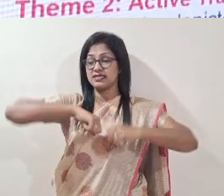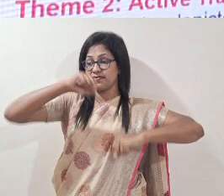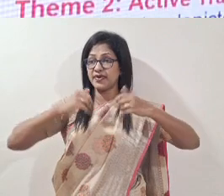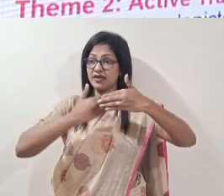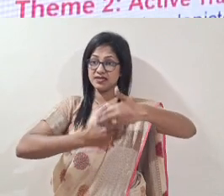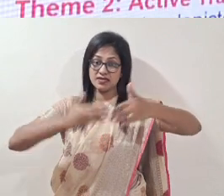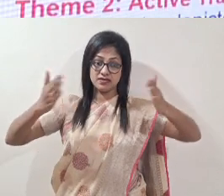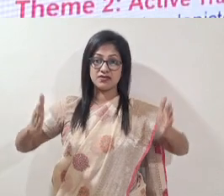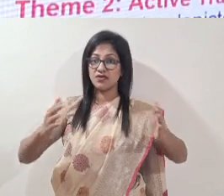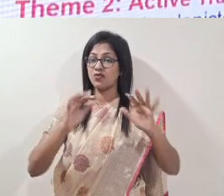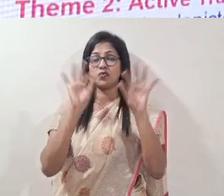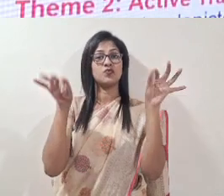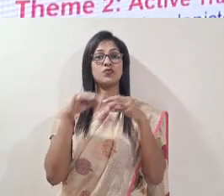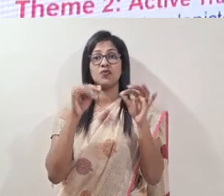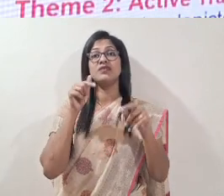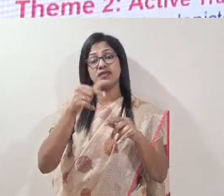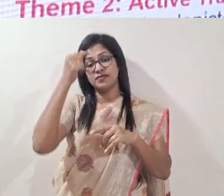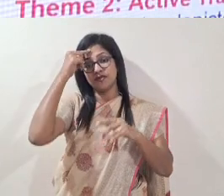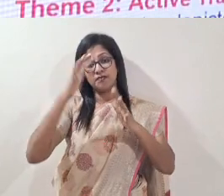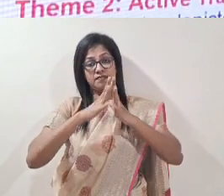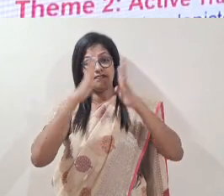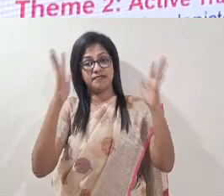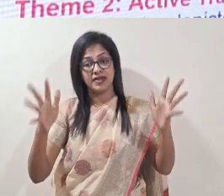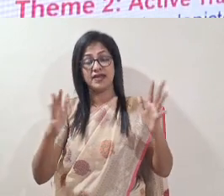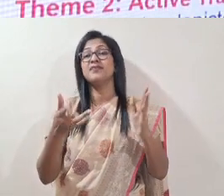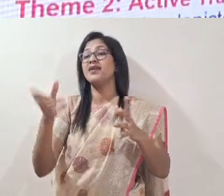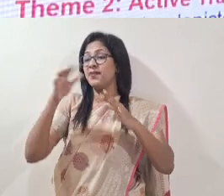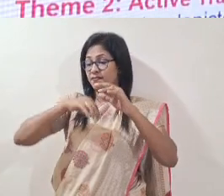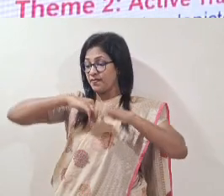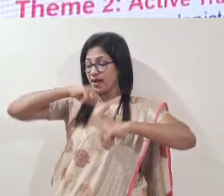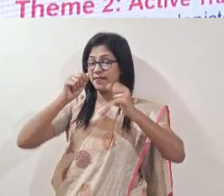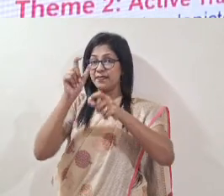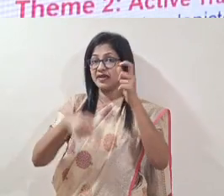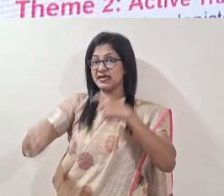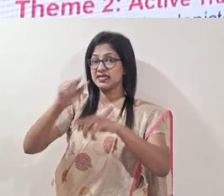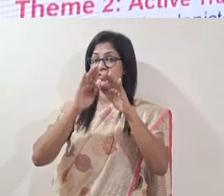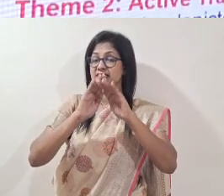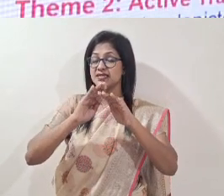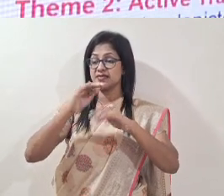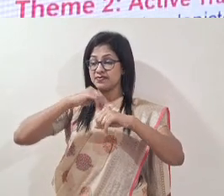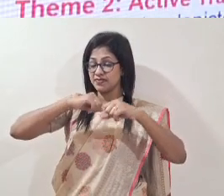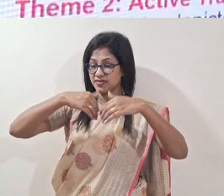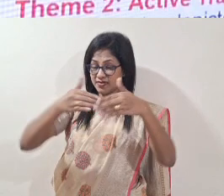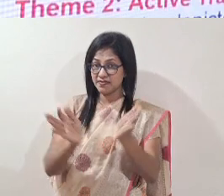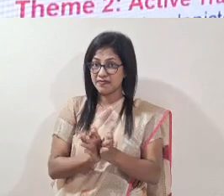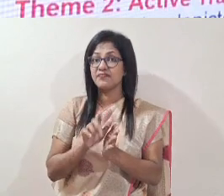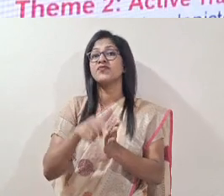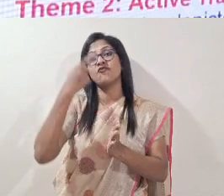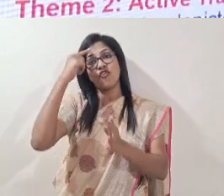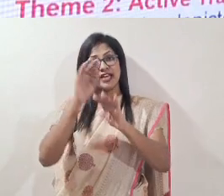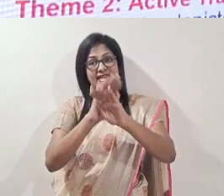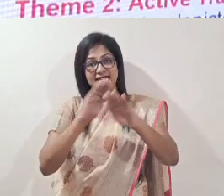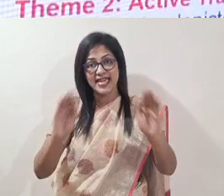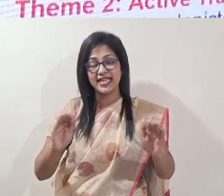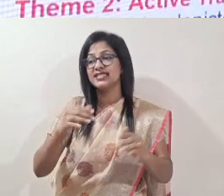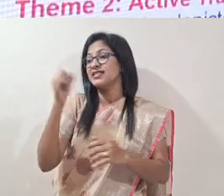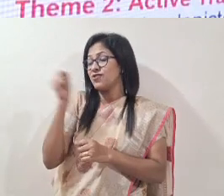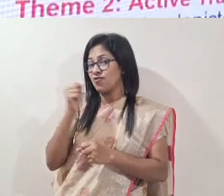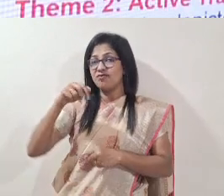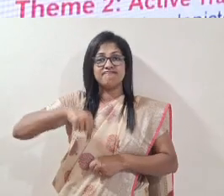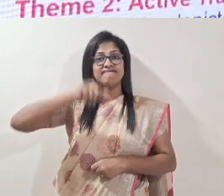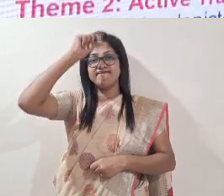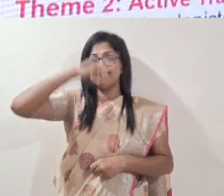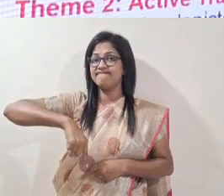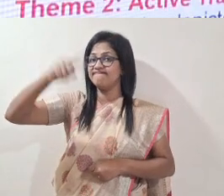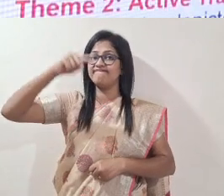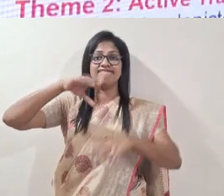major concern. Public space redesigned for kids, public space redesigned for elders. This is something lacking